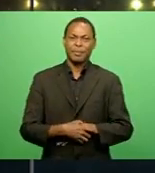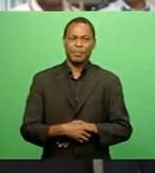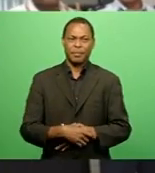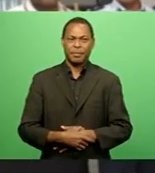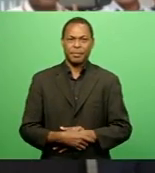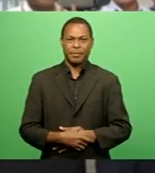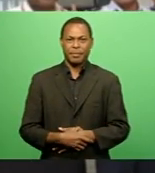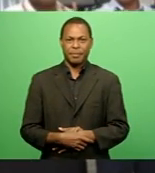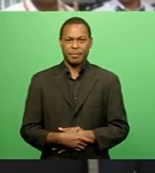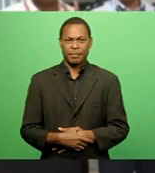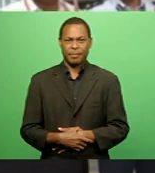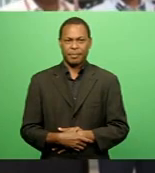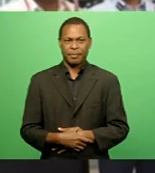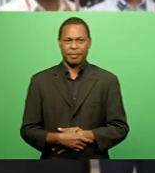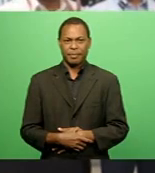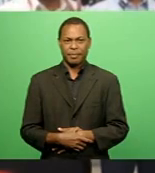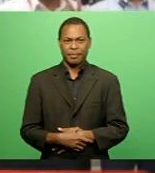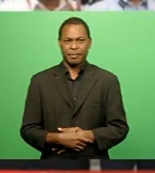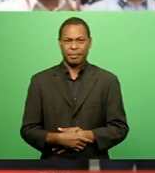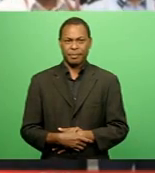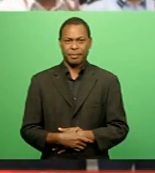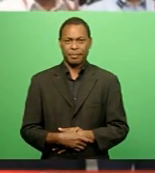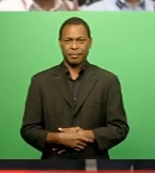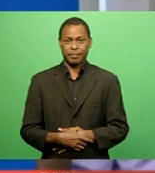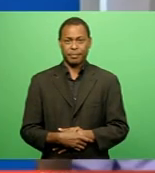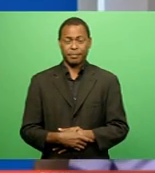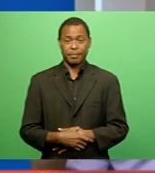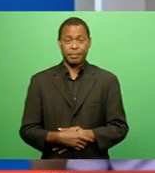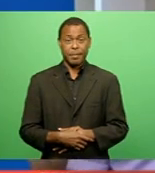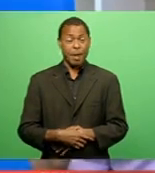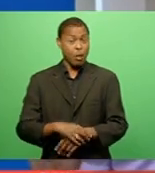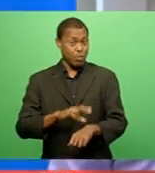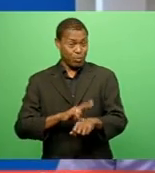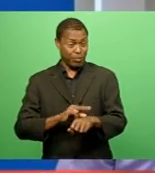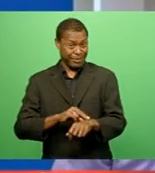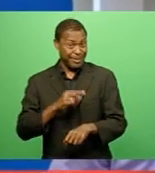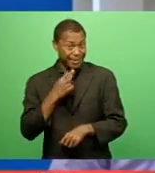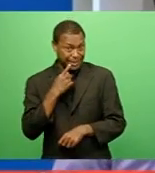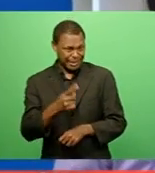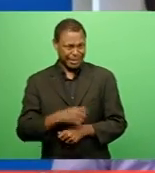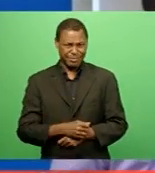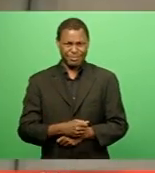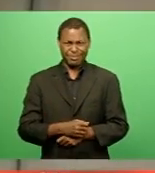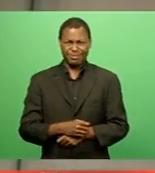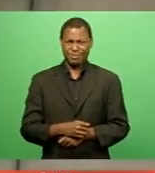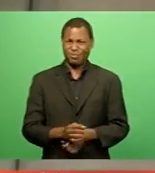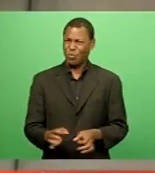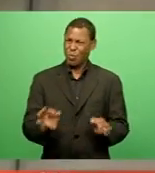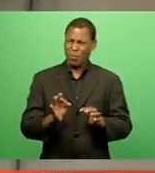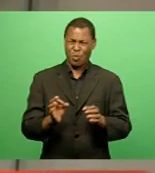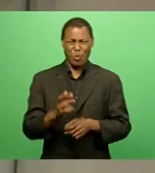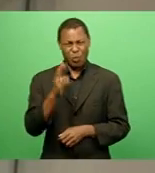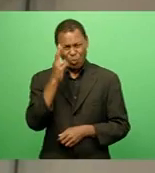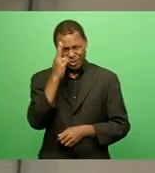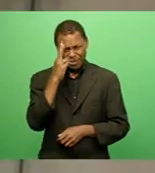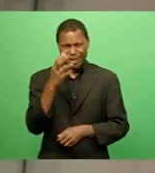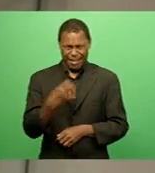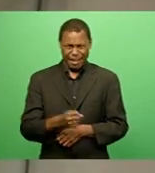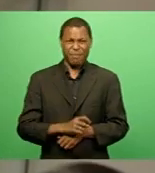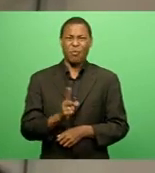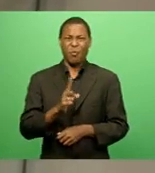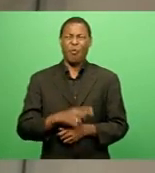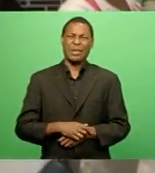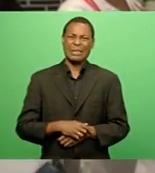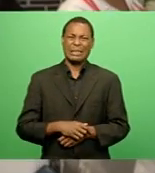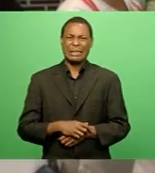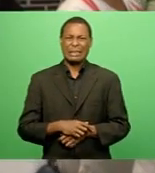reports. Dr. James Fong says there is no biological reason why any of the particles of the vaccine will